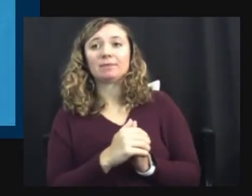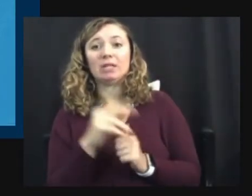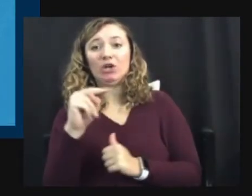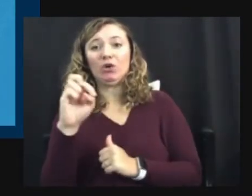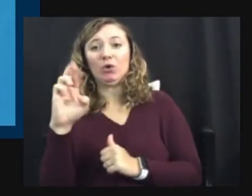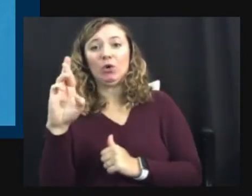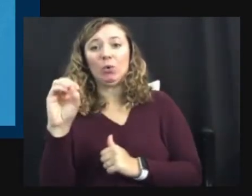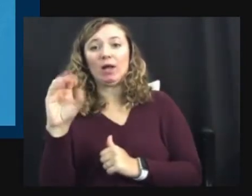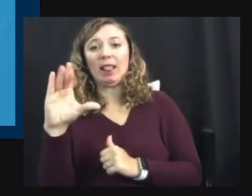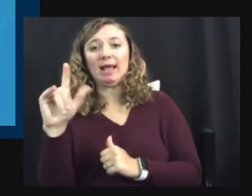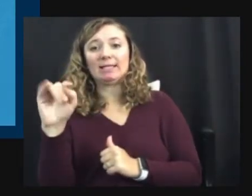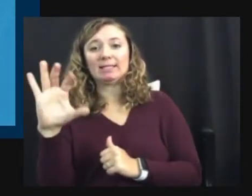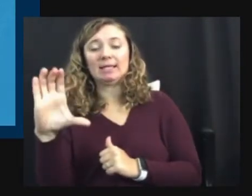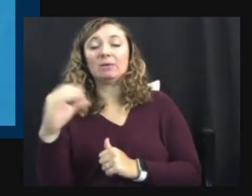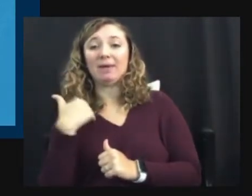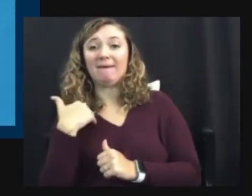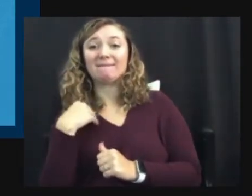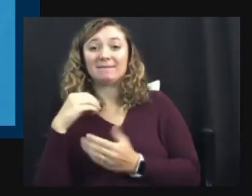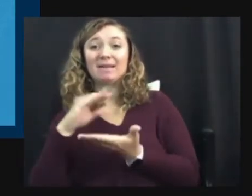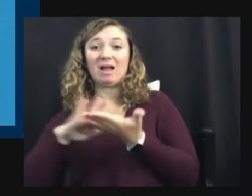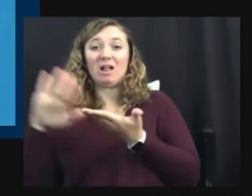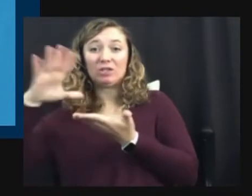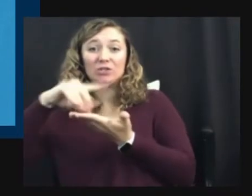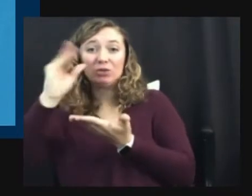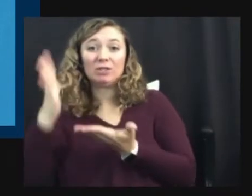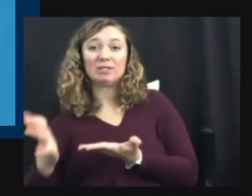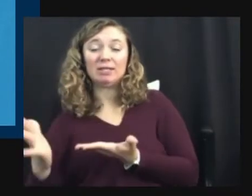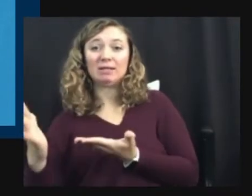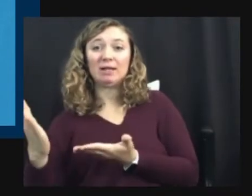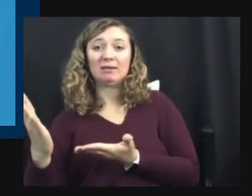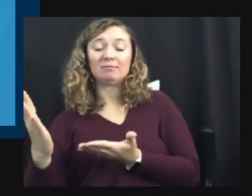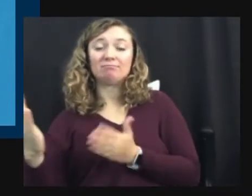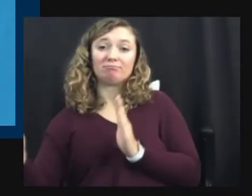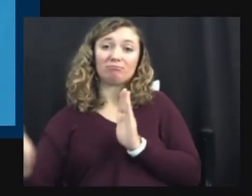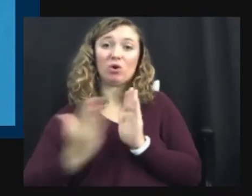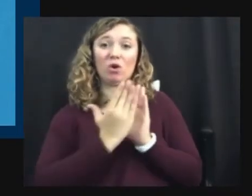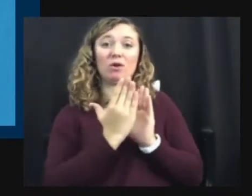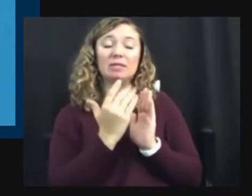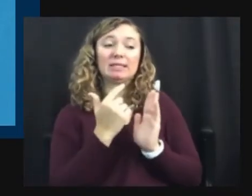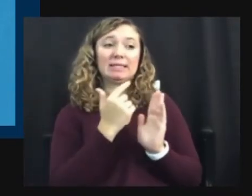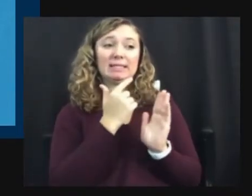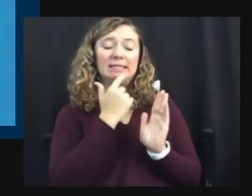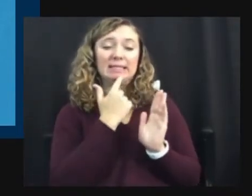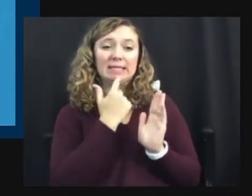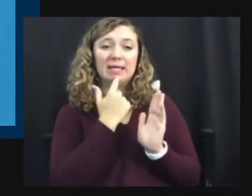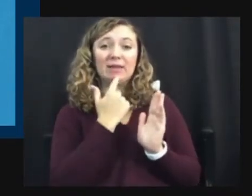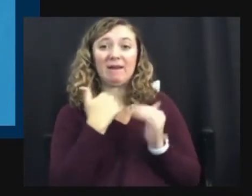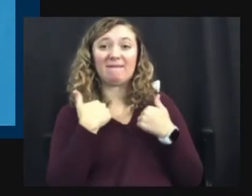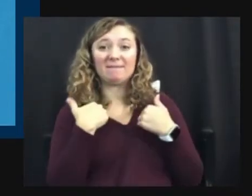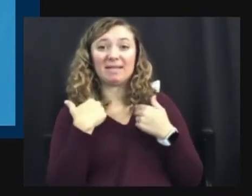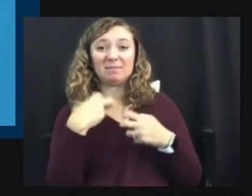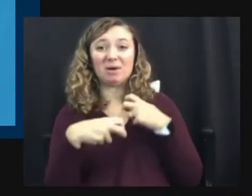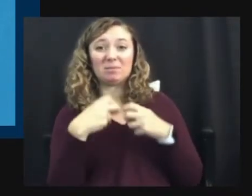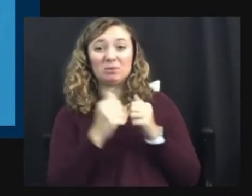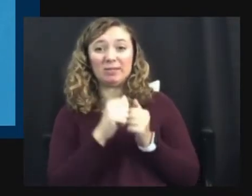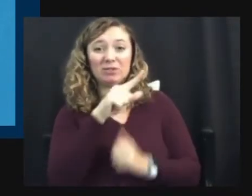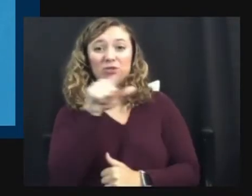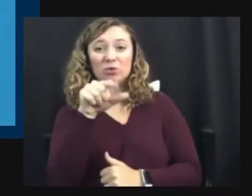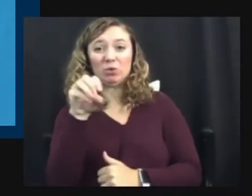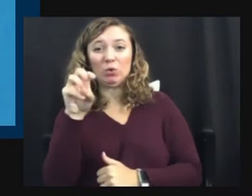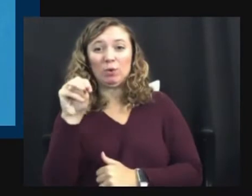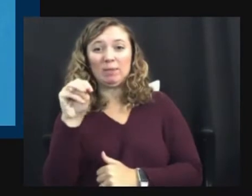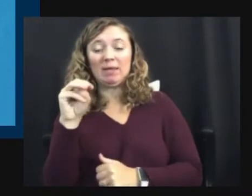are having a lot of difficulty with the Zoom classes. And one reason is